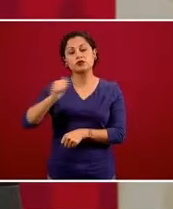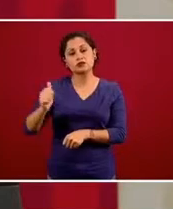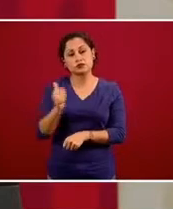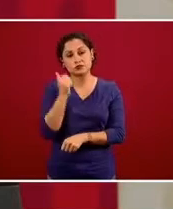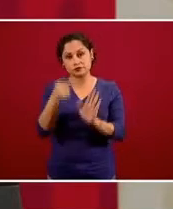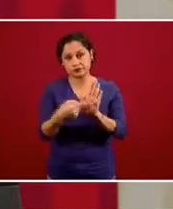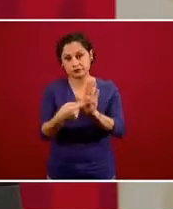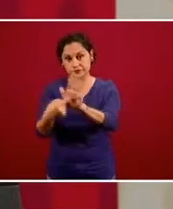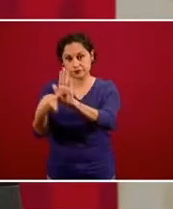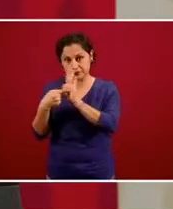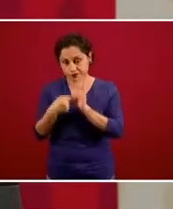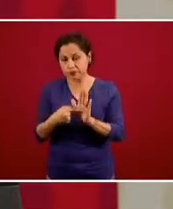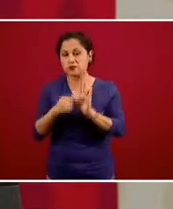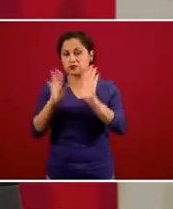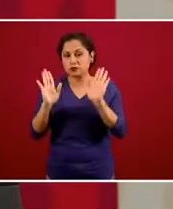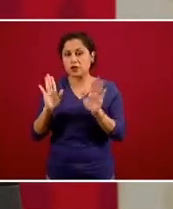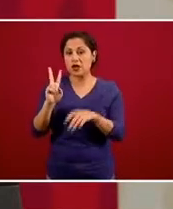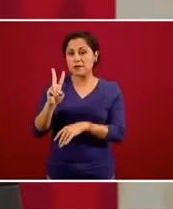infected with HIV.